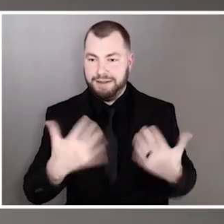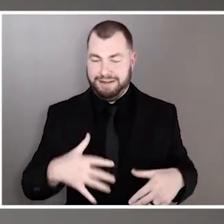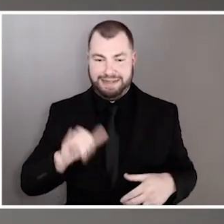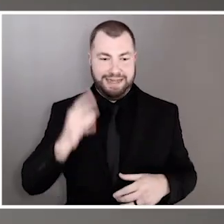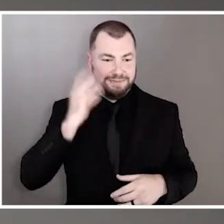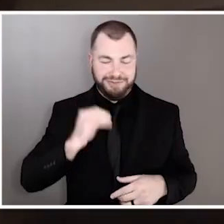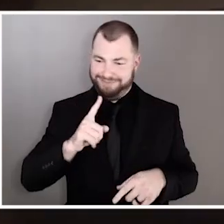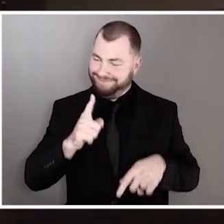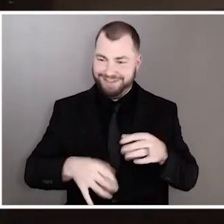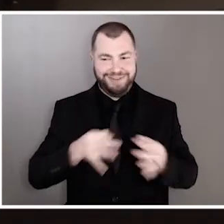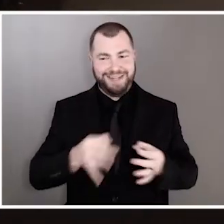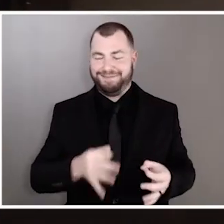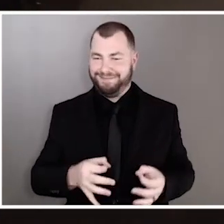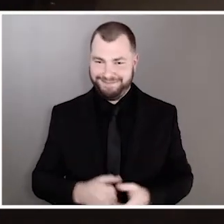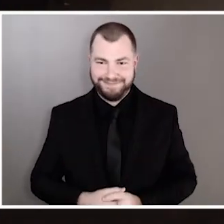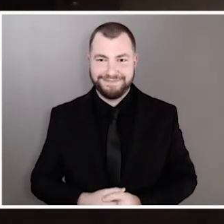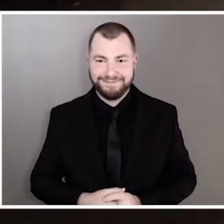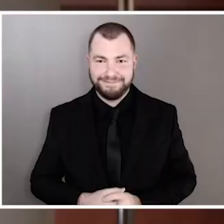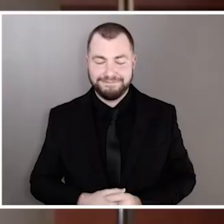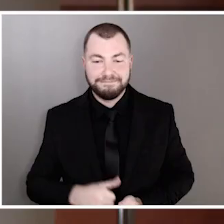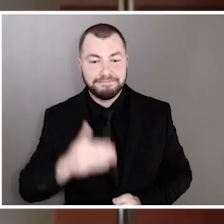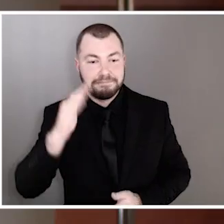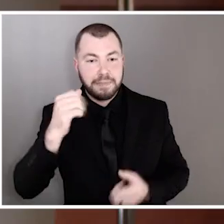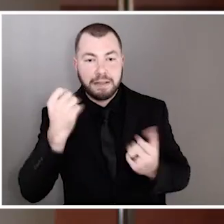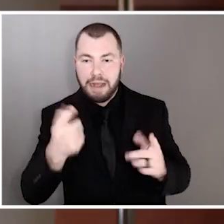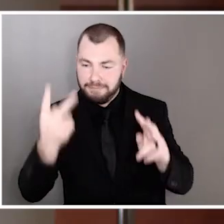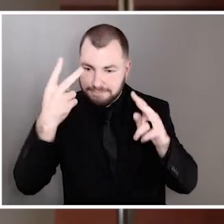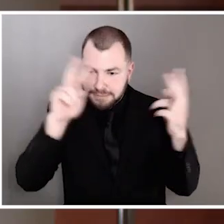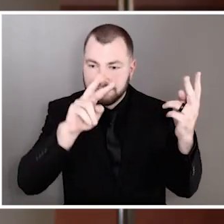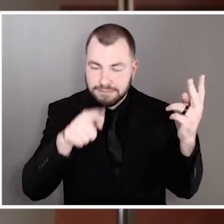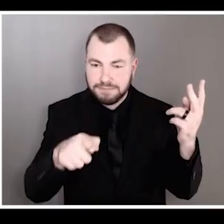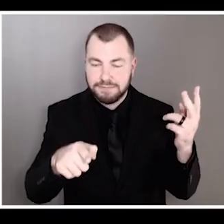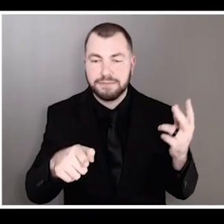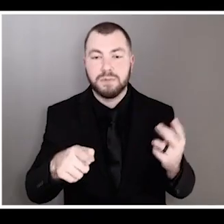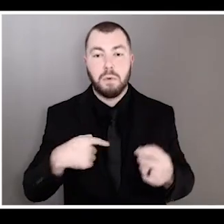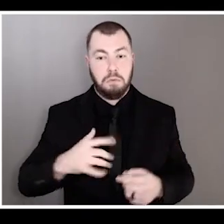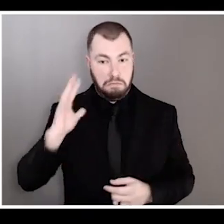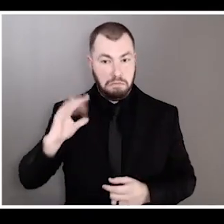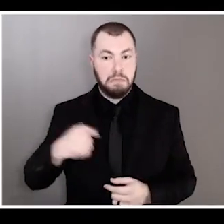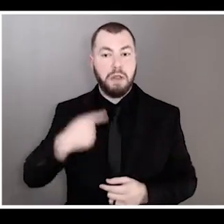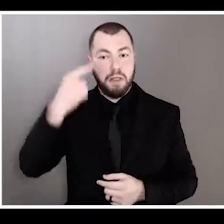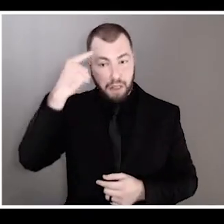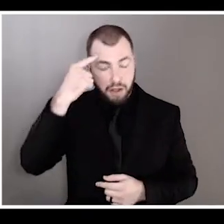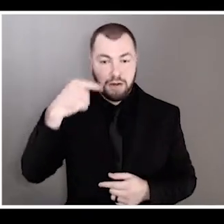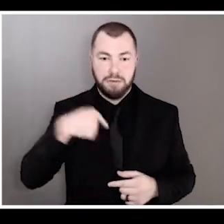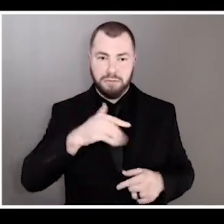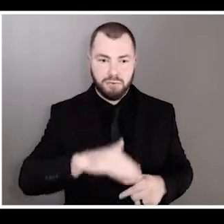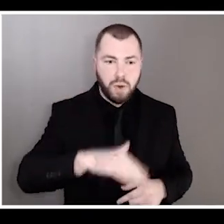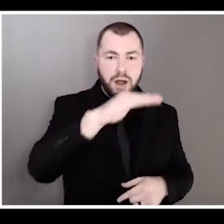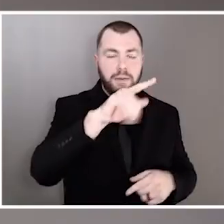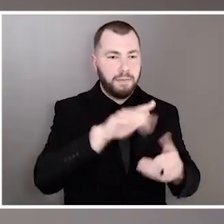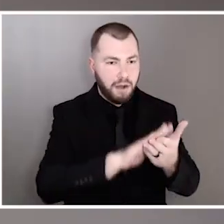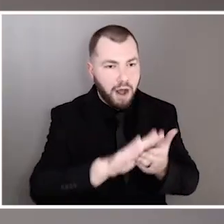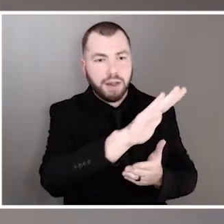indescribable experience. You know, there's a lot of misperceptions out there. And so I thought that in order to grow